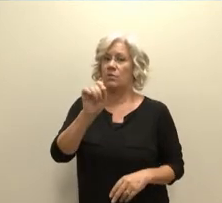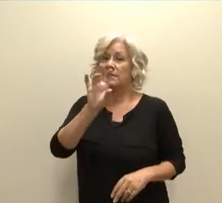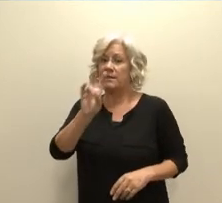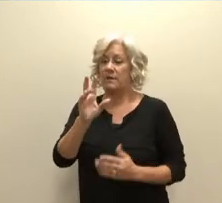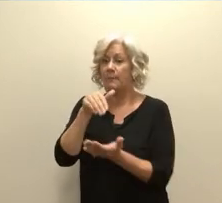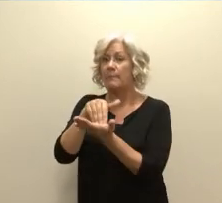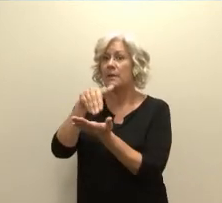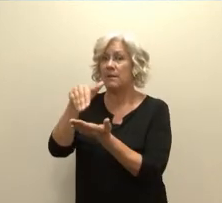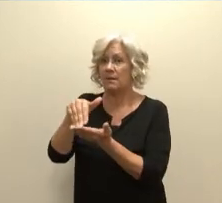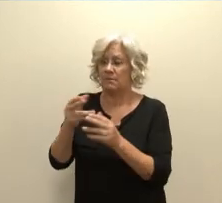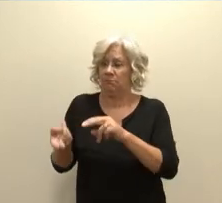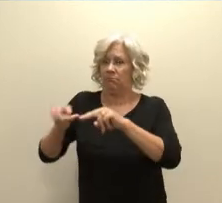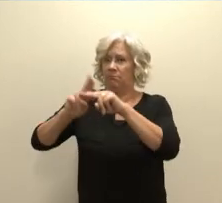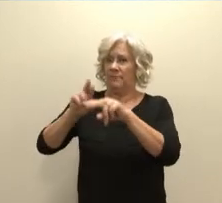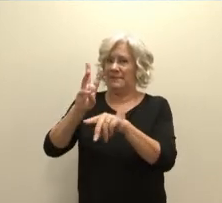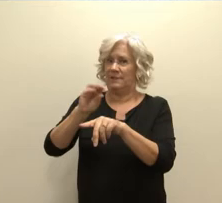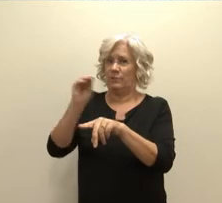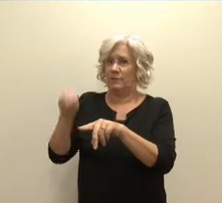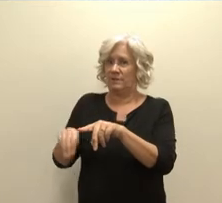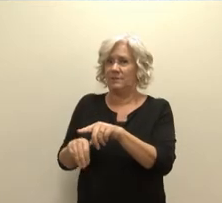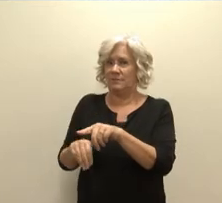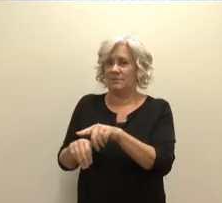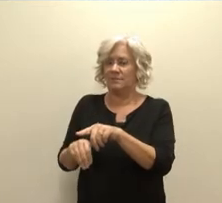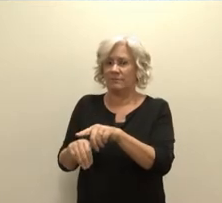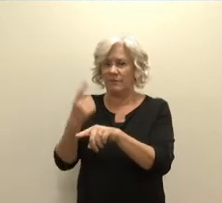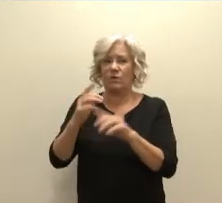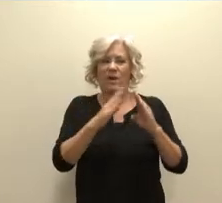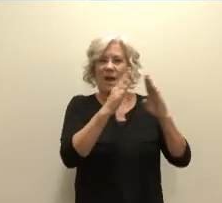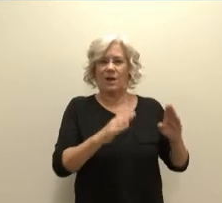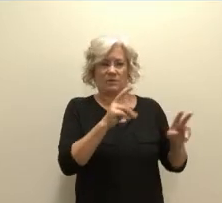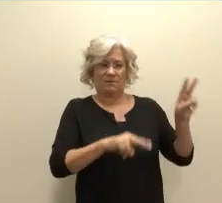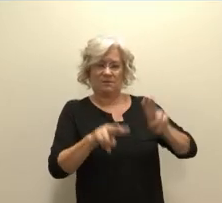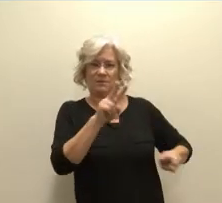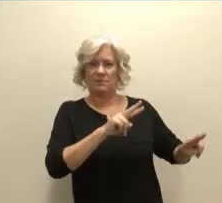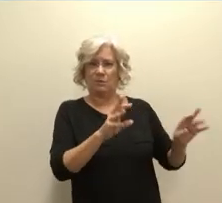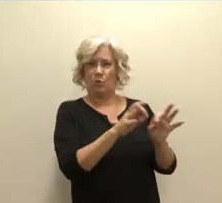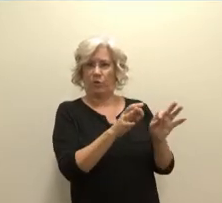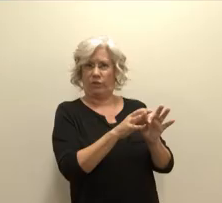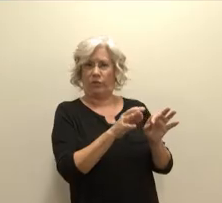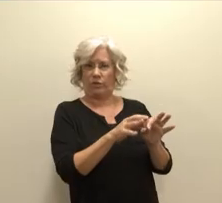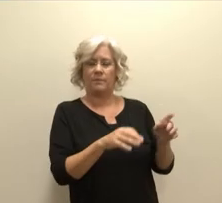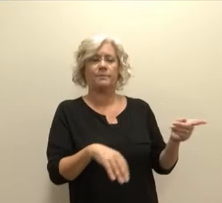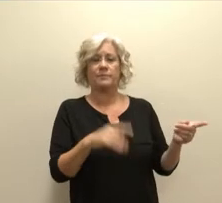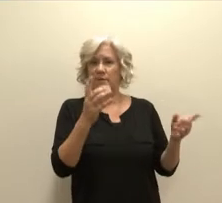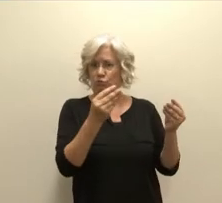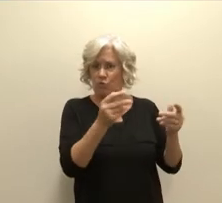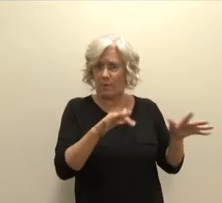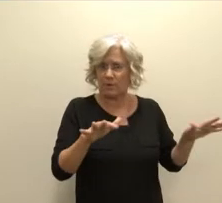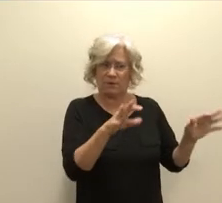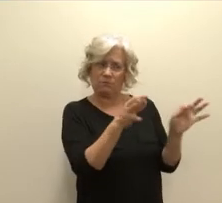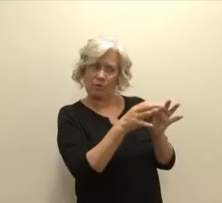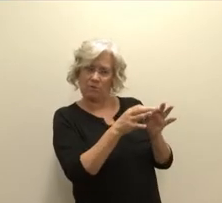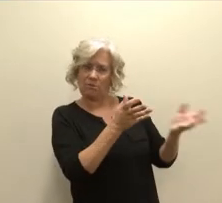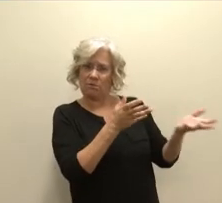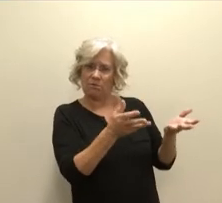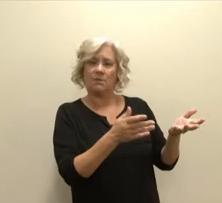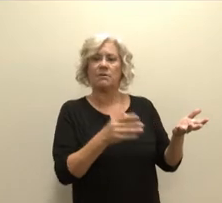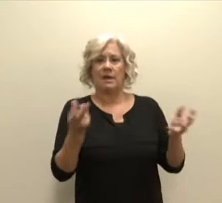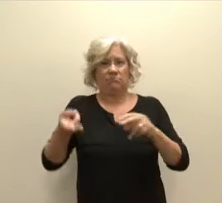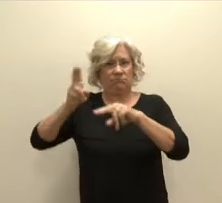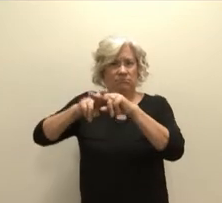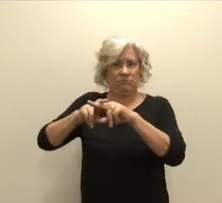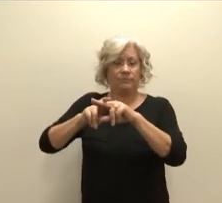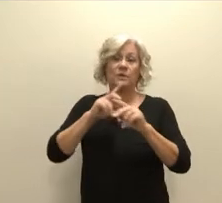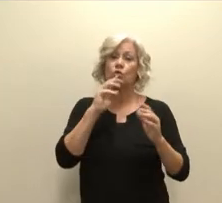a 6% increase in the appraised value of all property. The appraised value of